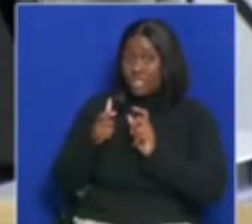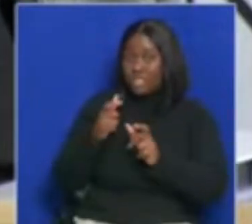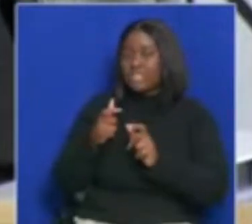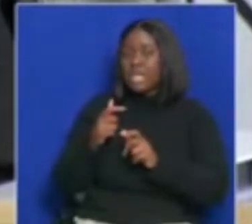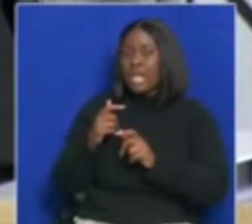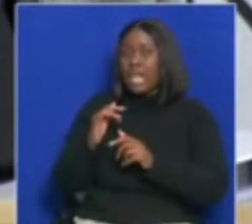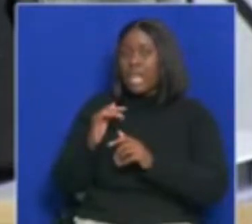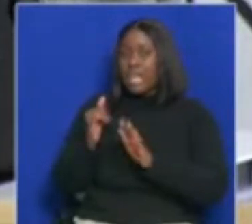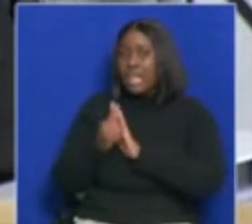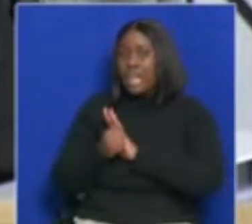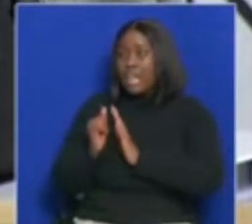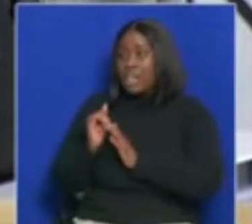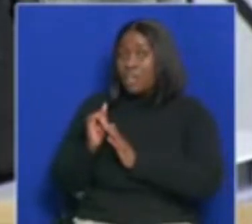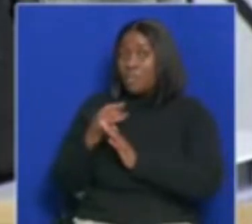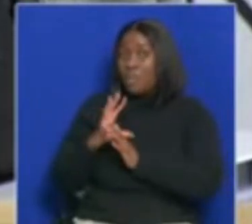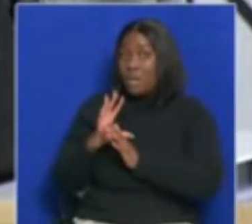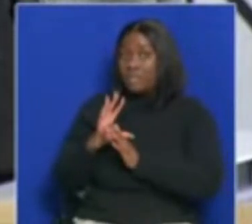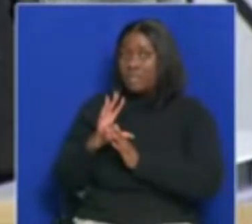staying.